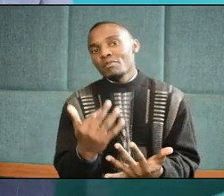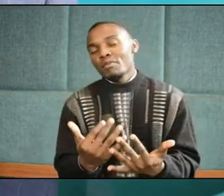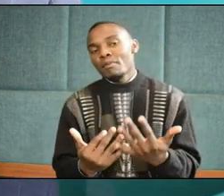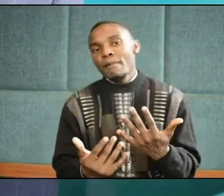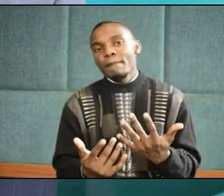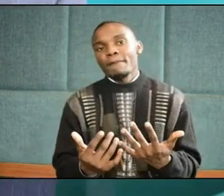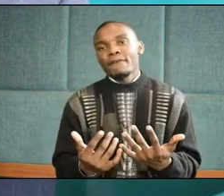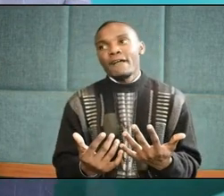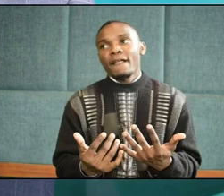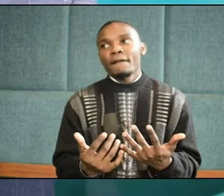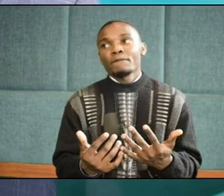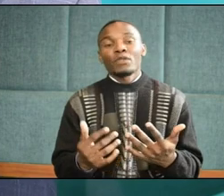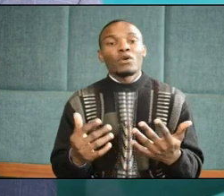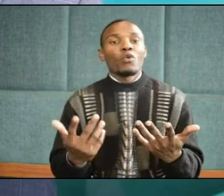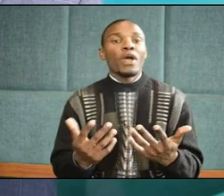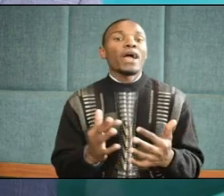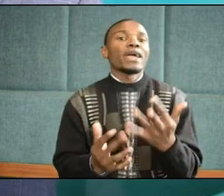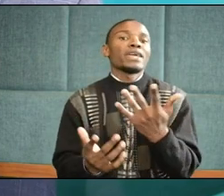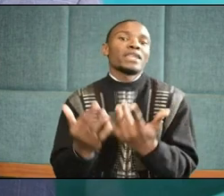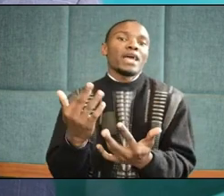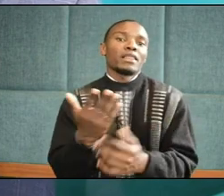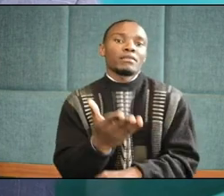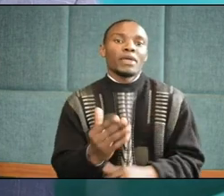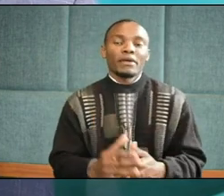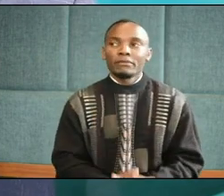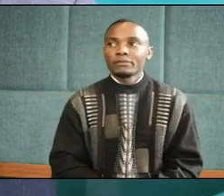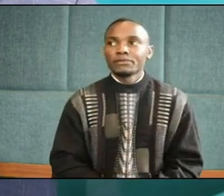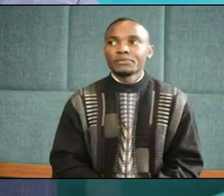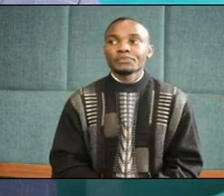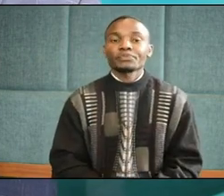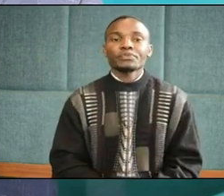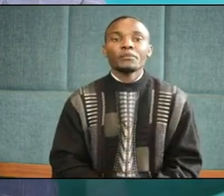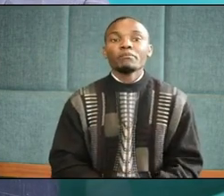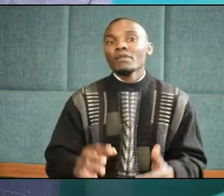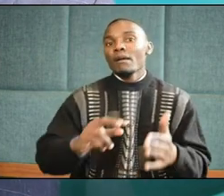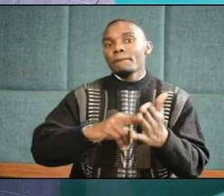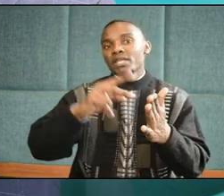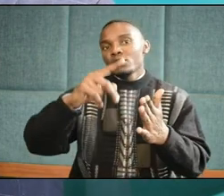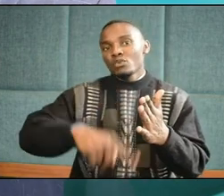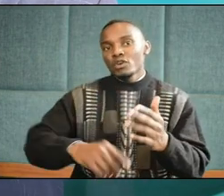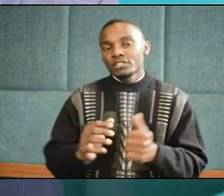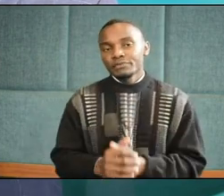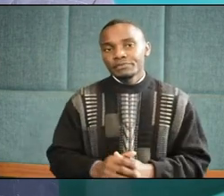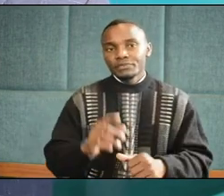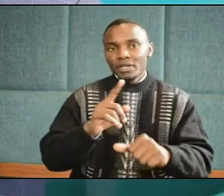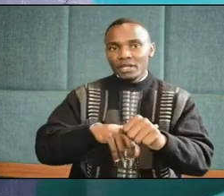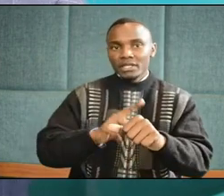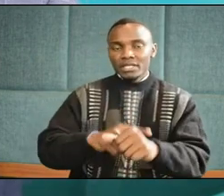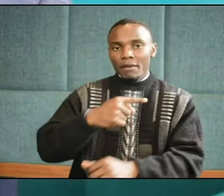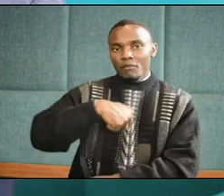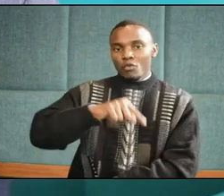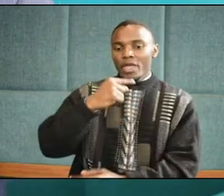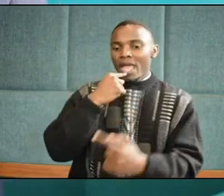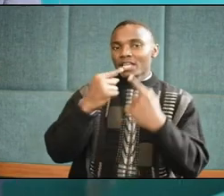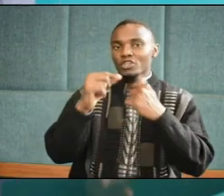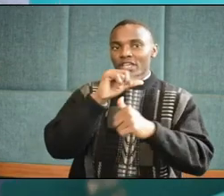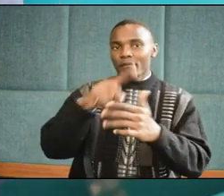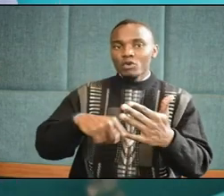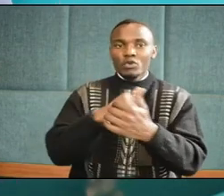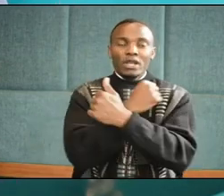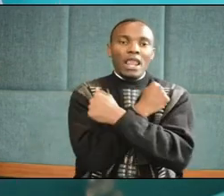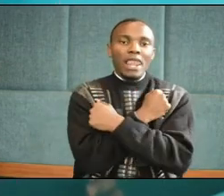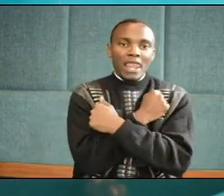brimstone in hell. And therefore, when we are talking of this